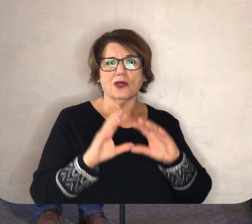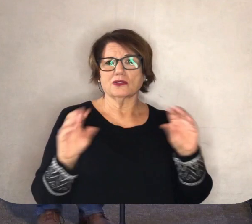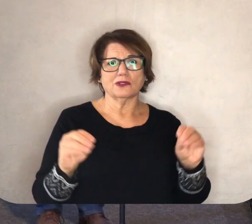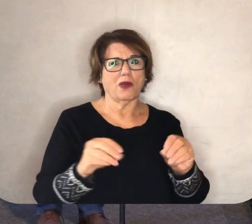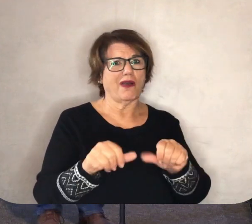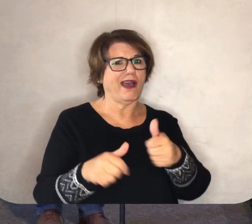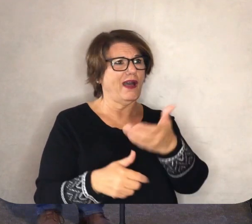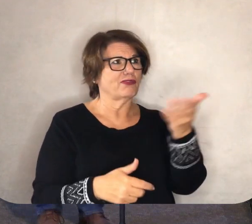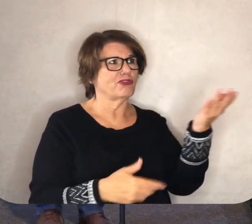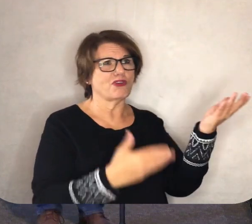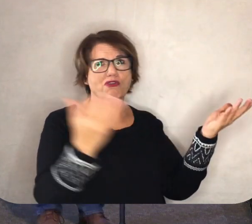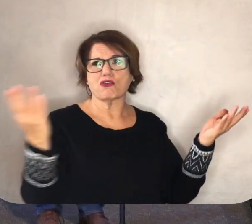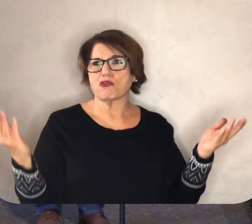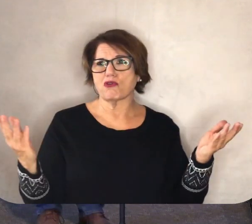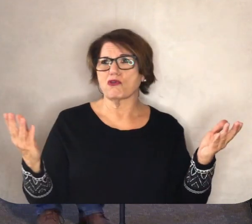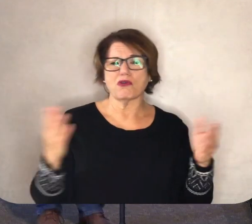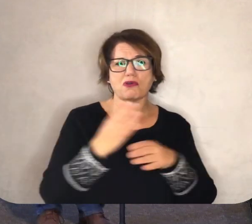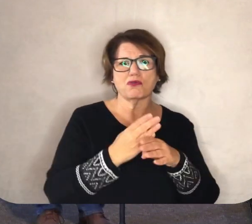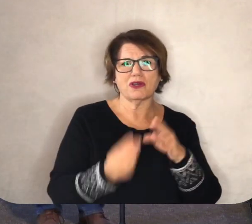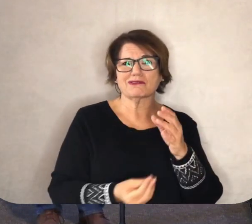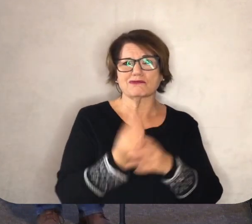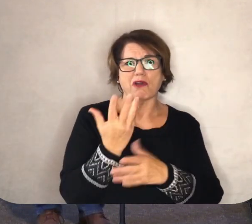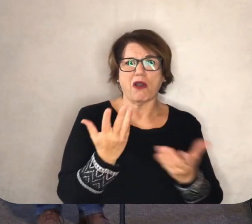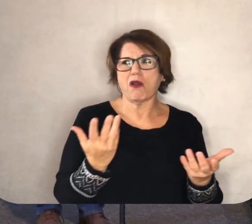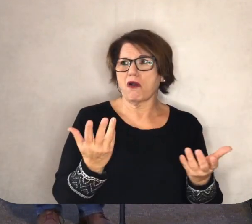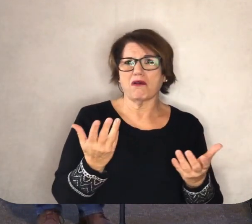Sinai desert. It's all acacia all the time.